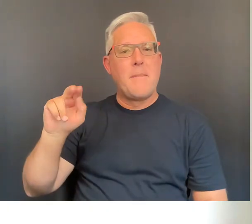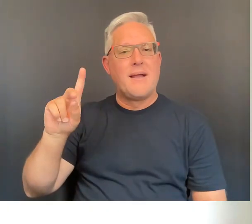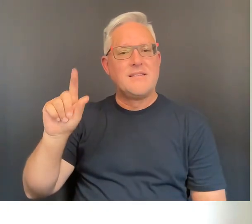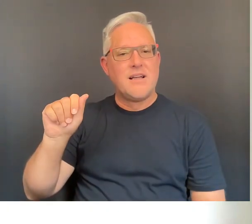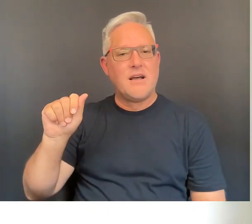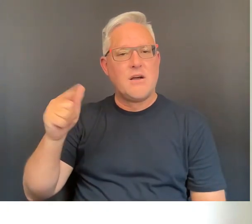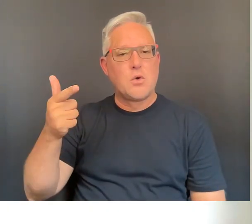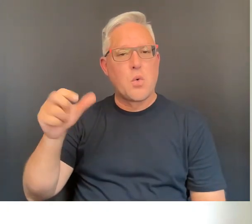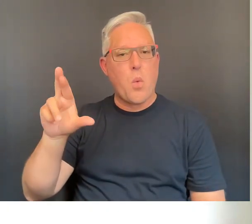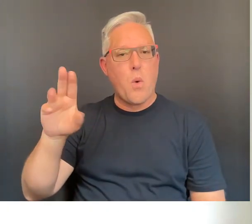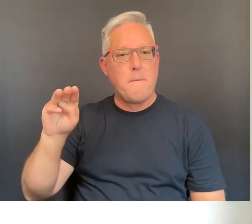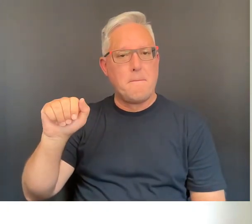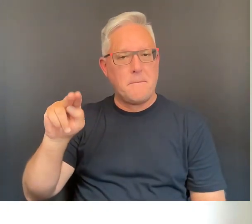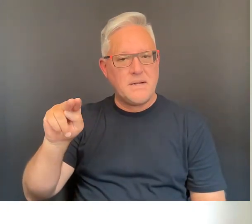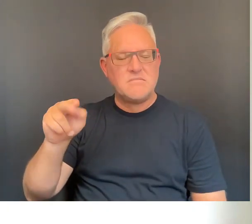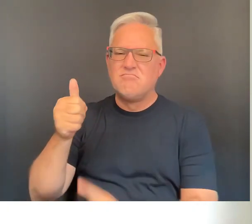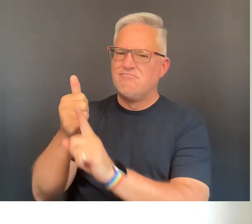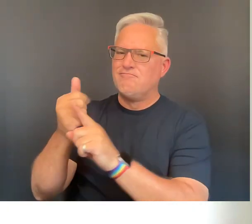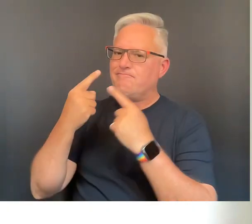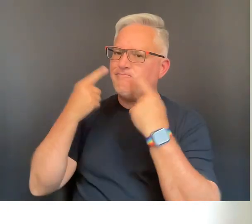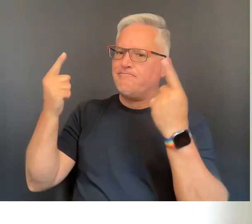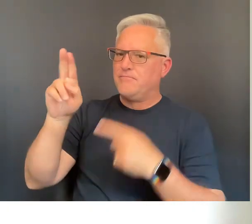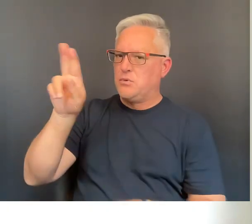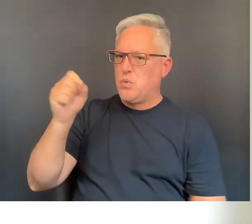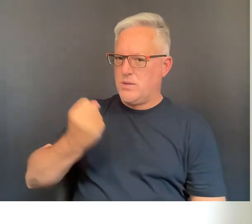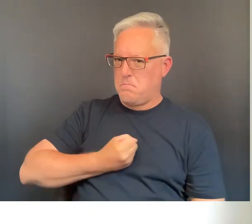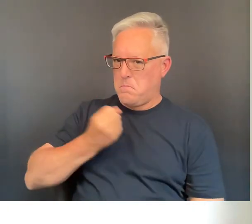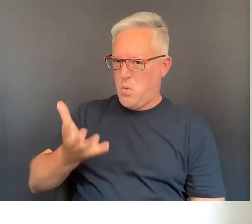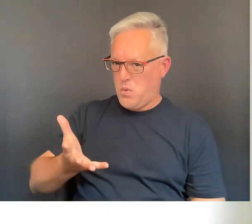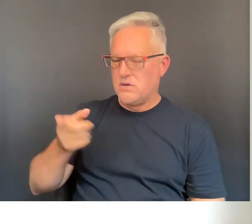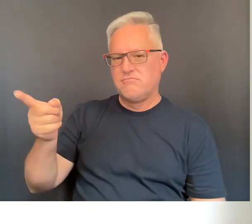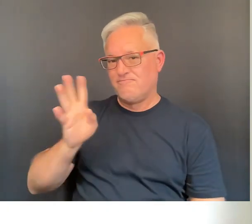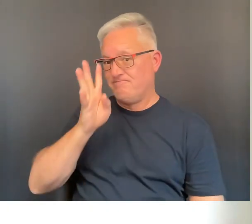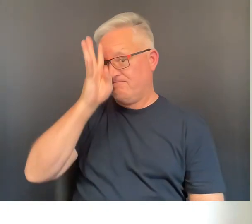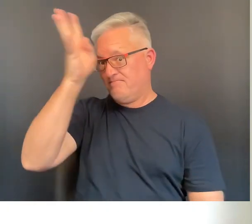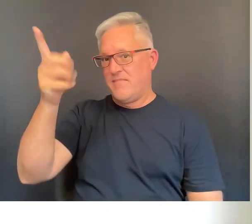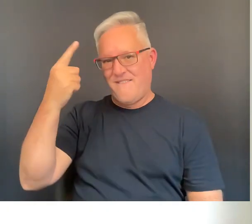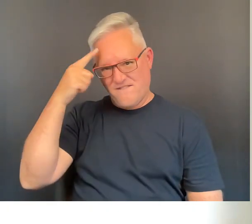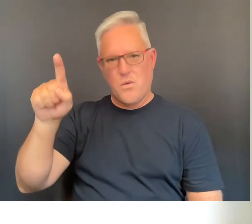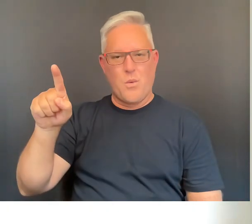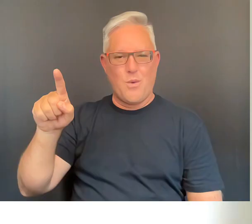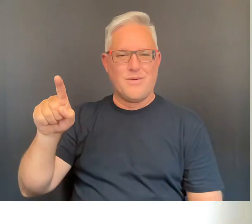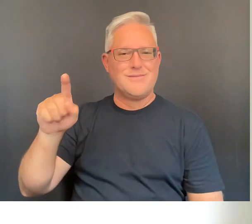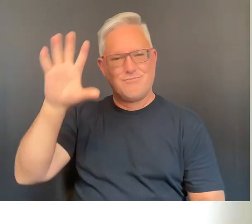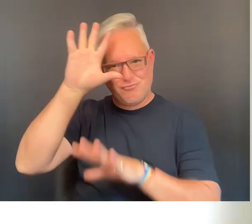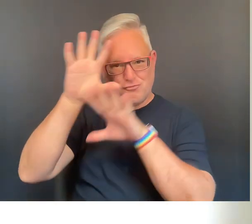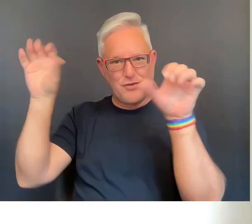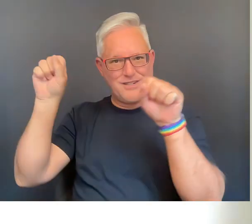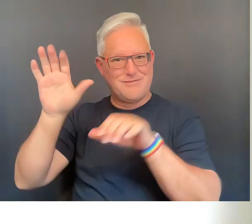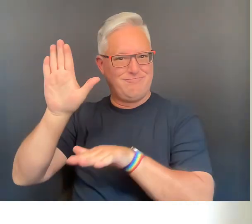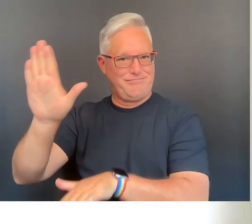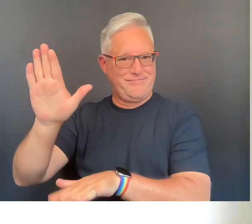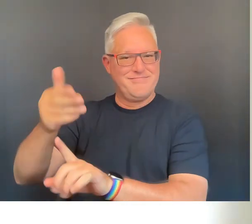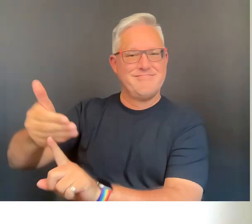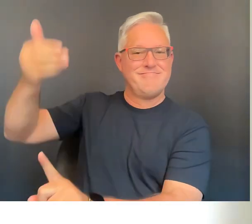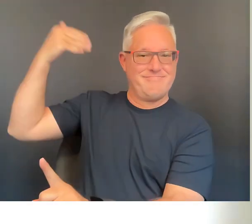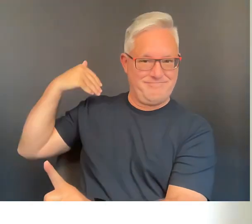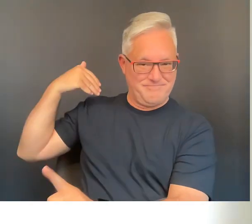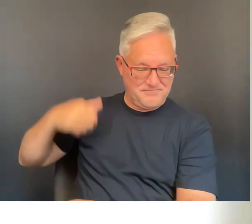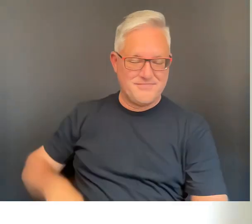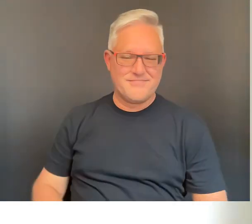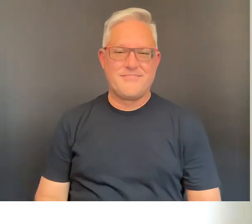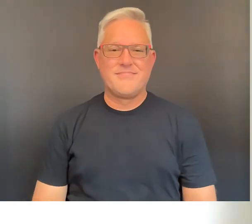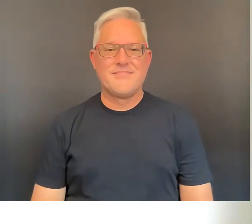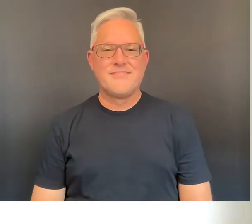that Amanda Gorman, poet laureate, created. And I am